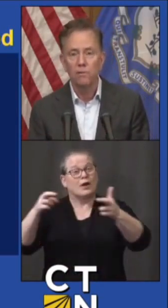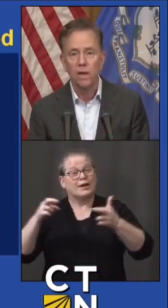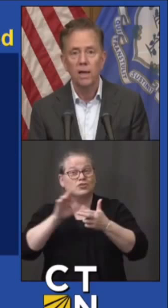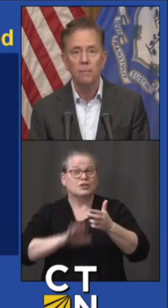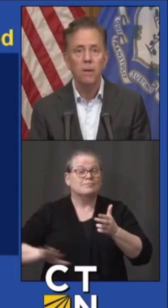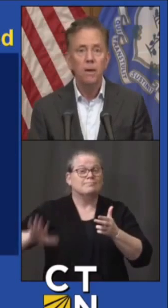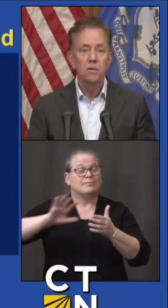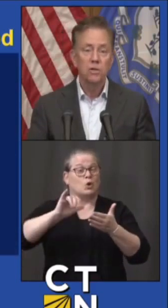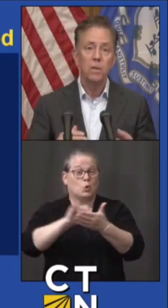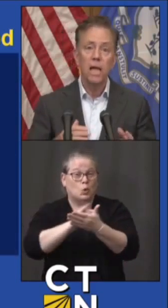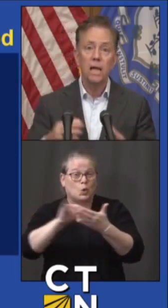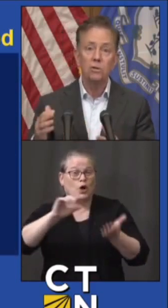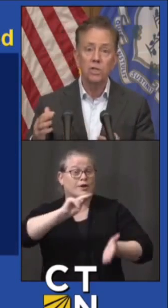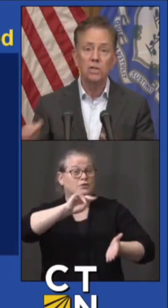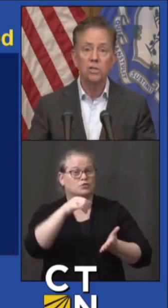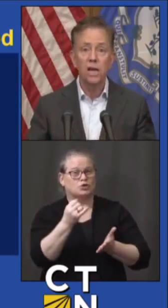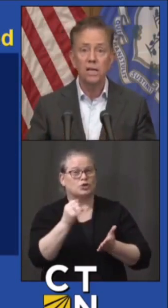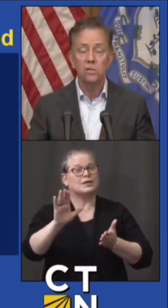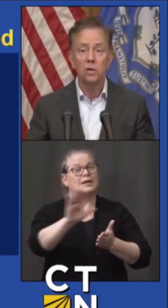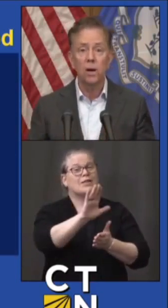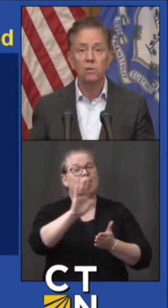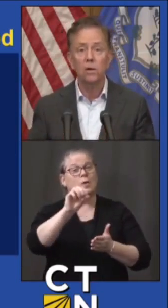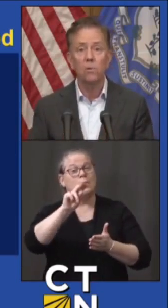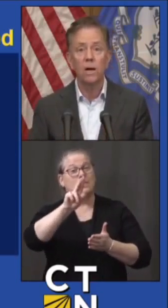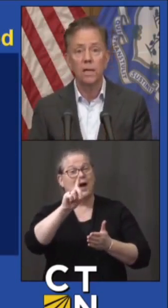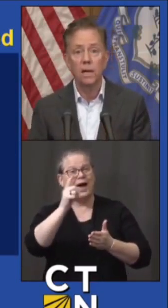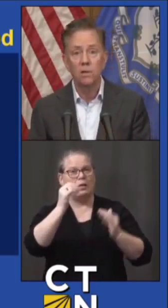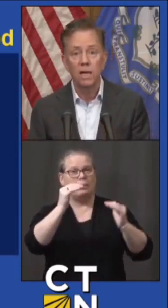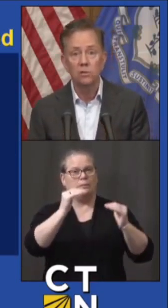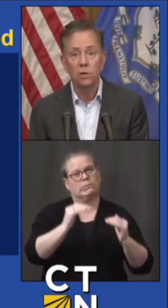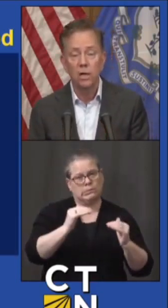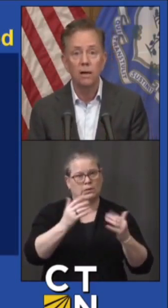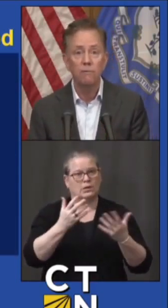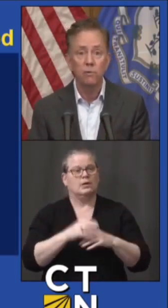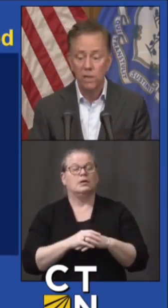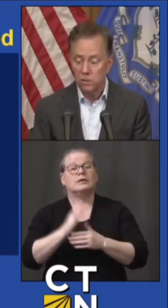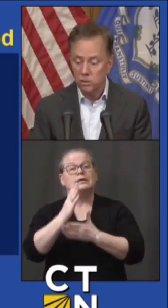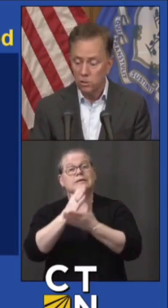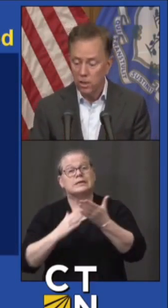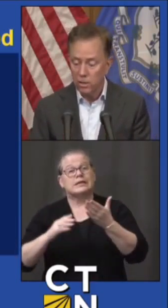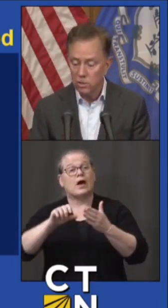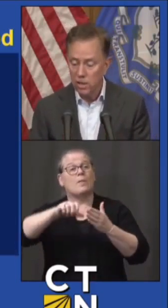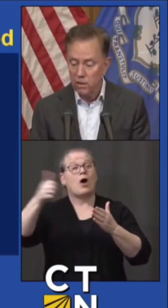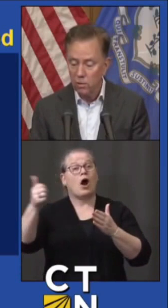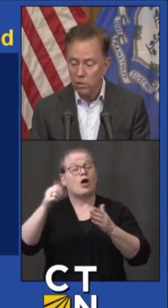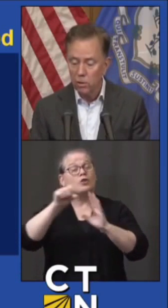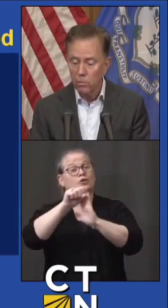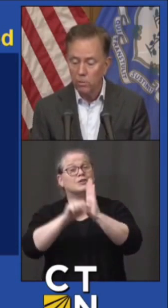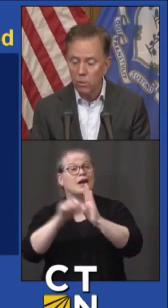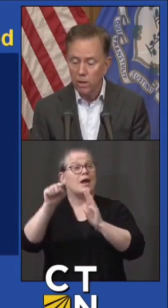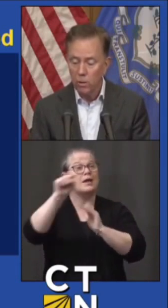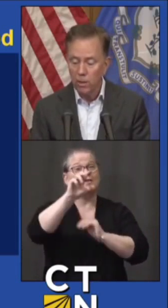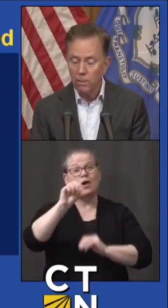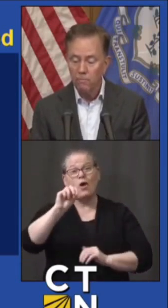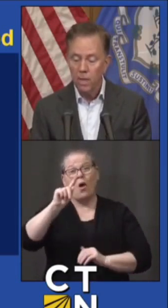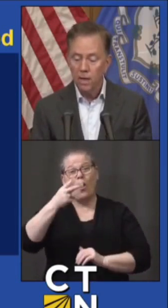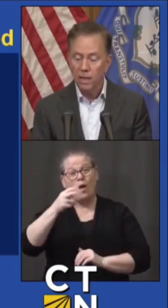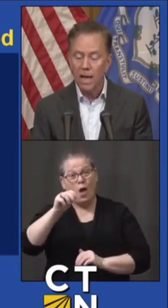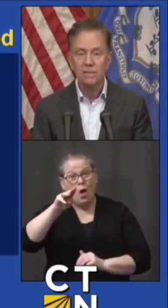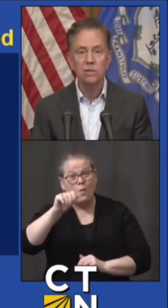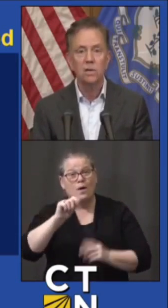little bit of a hit. Some of the energy states that are out there right now, they took a hit for reasons you can understand. Oklahoma,